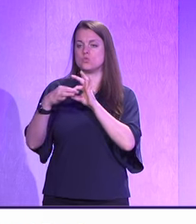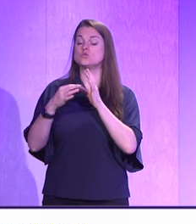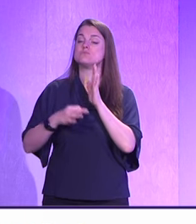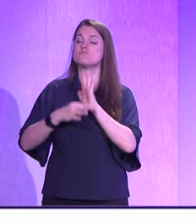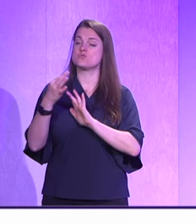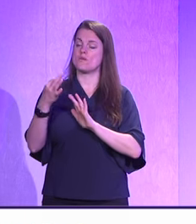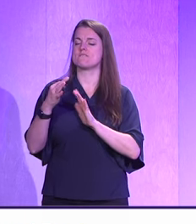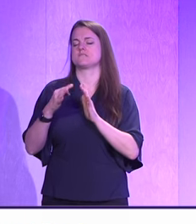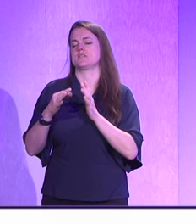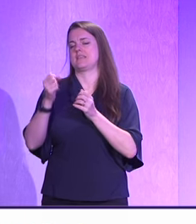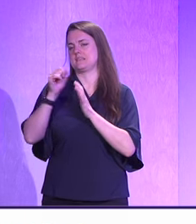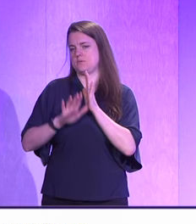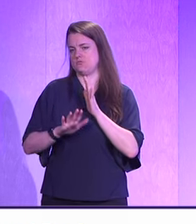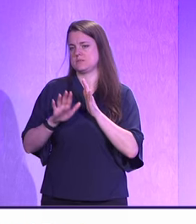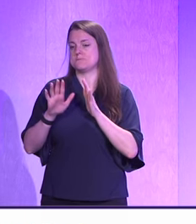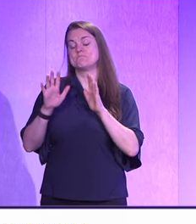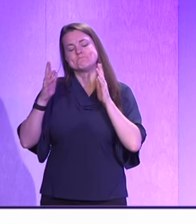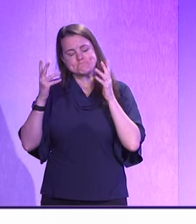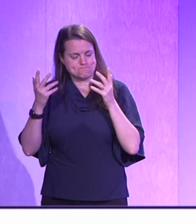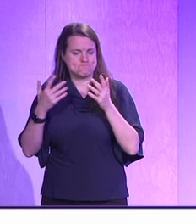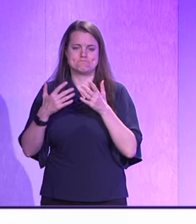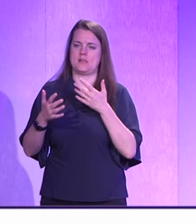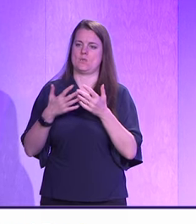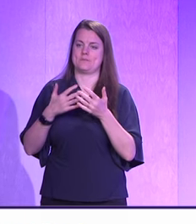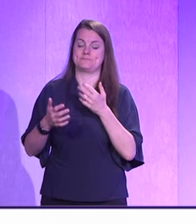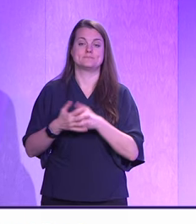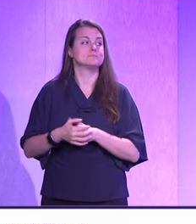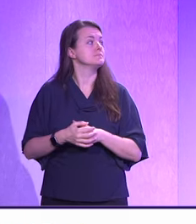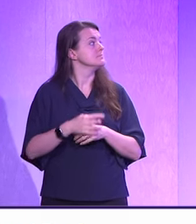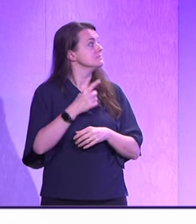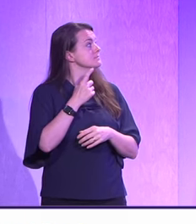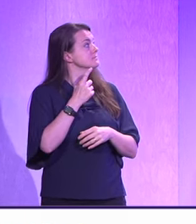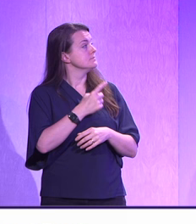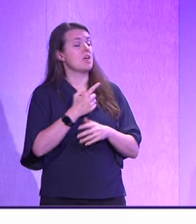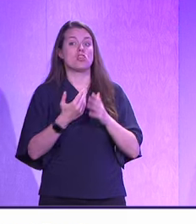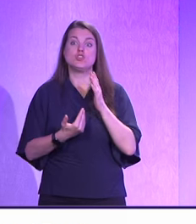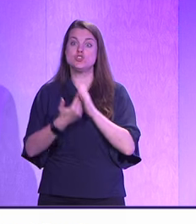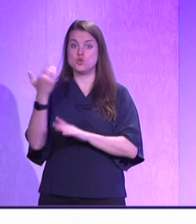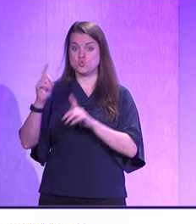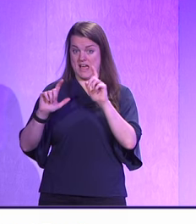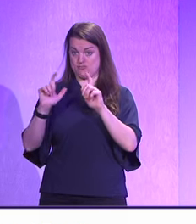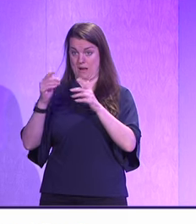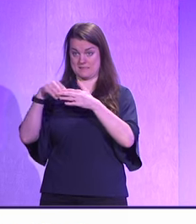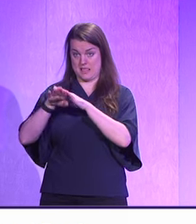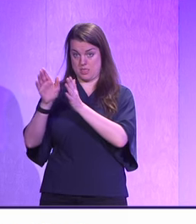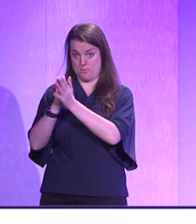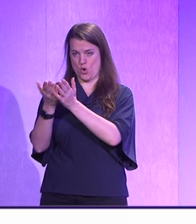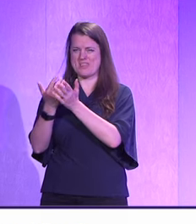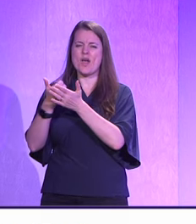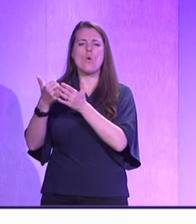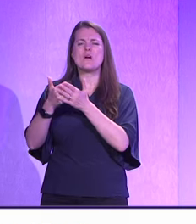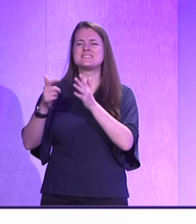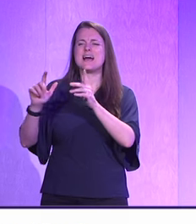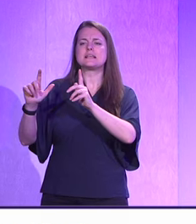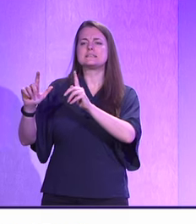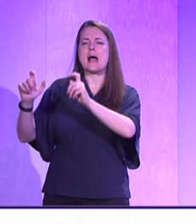for the Stream Alliance team. Anyway, these team topologies diagrams, the new ones in the book, they're always just snapshots